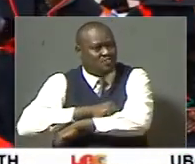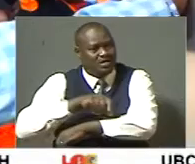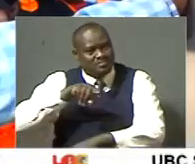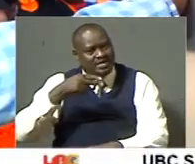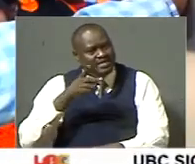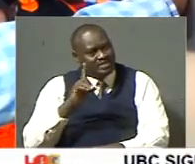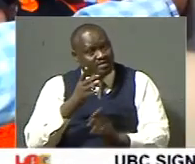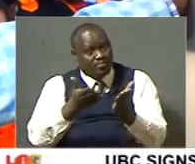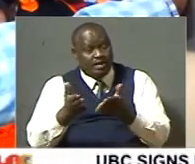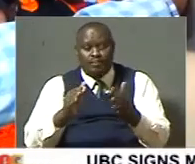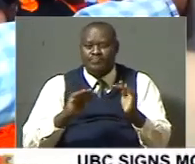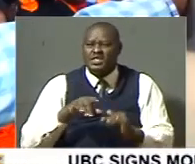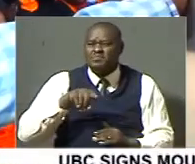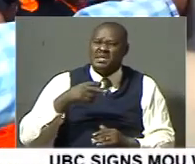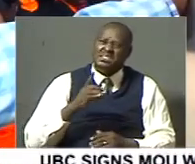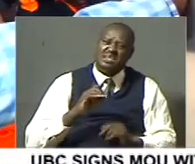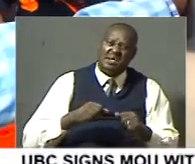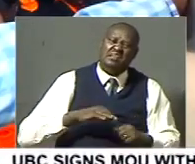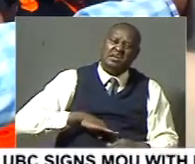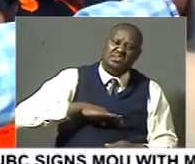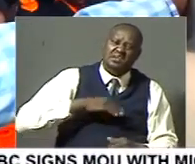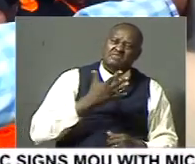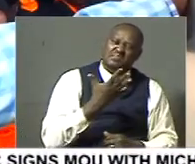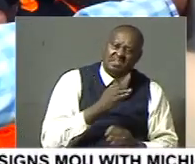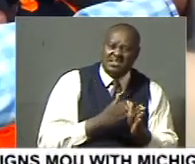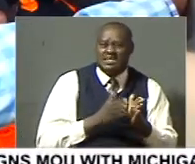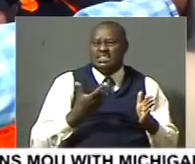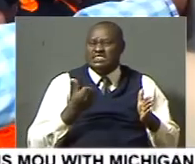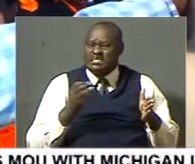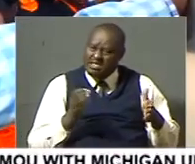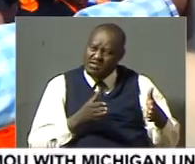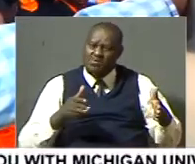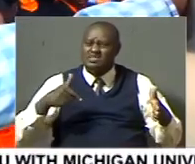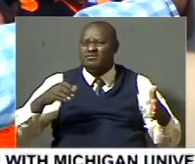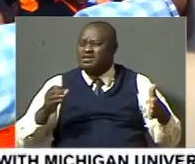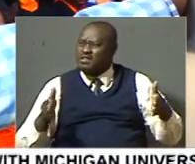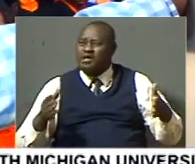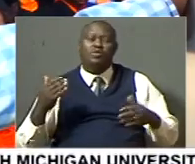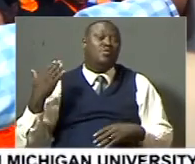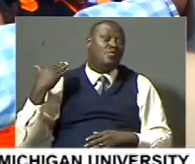things. To get PhDs in their late 50s, early 60s, or even up to 70s. But